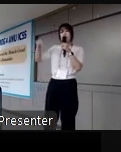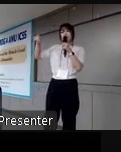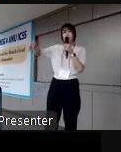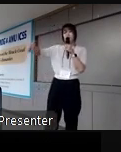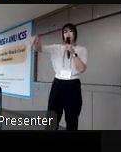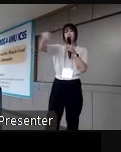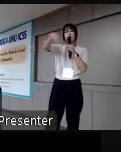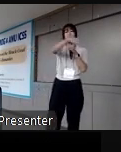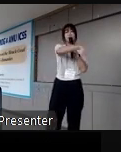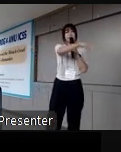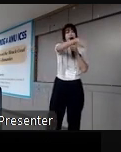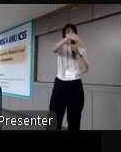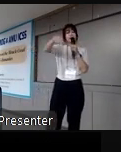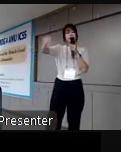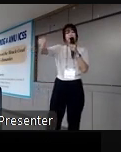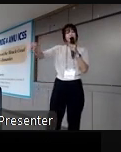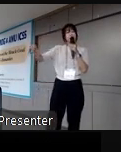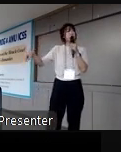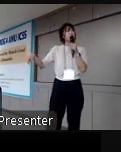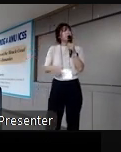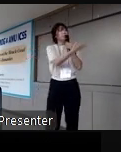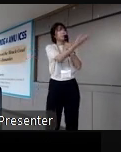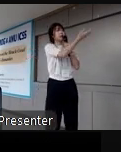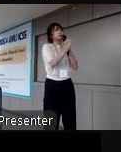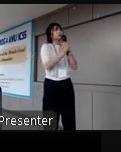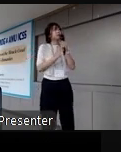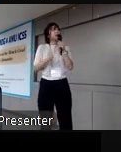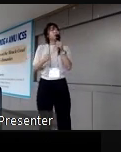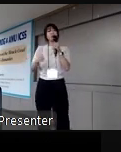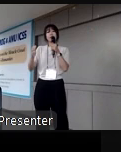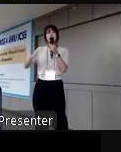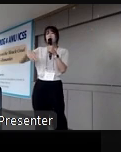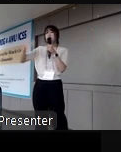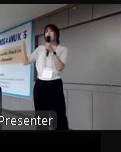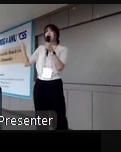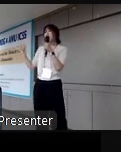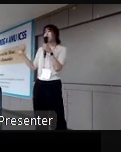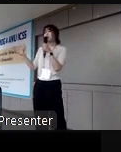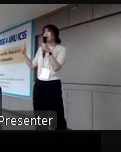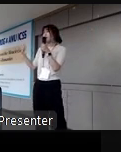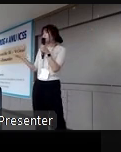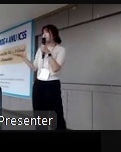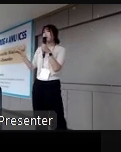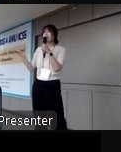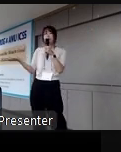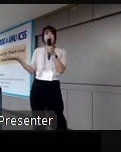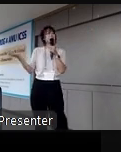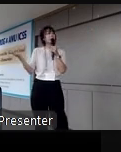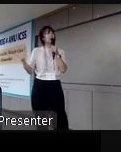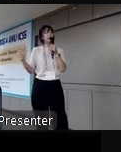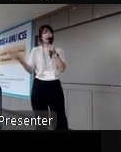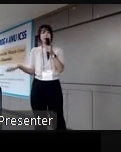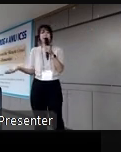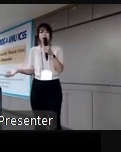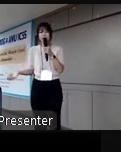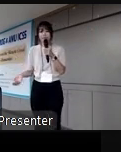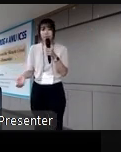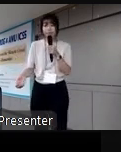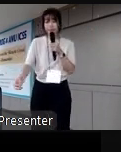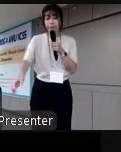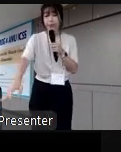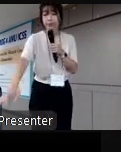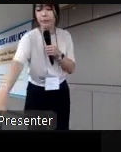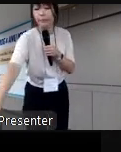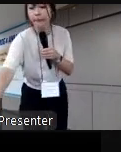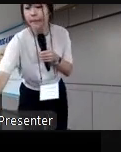language, we do it with different locations, but in spoken language, we could use maybe abstract labels like ABC or numbers.